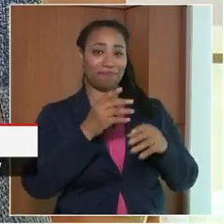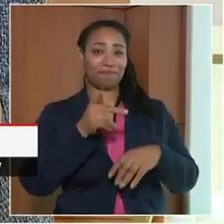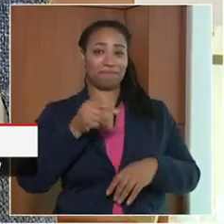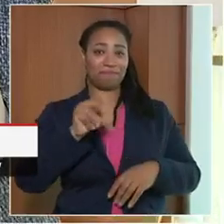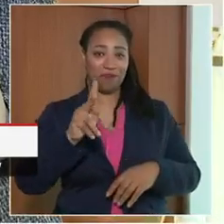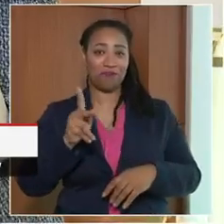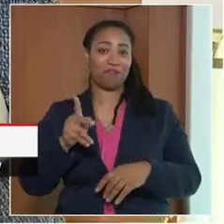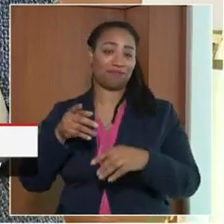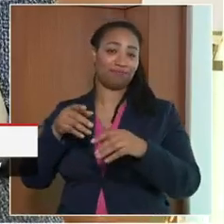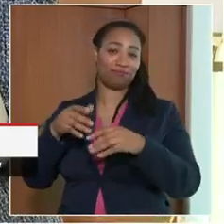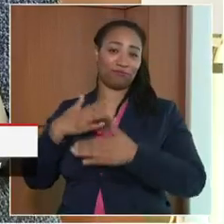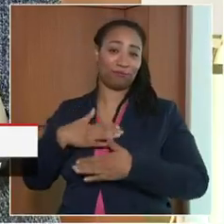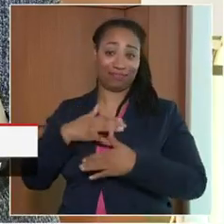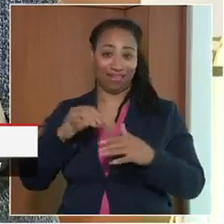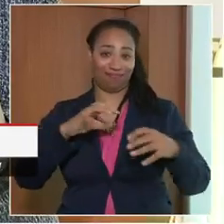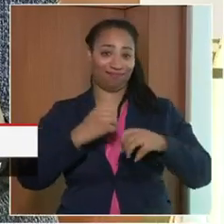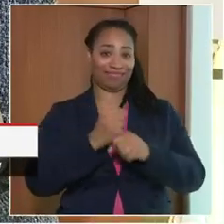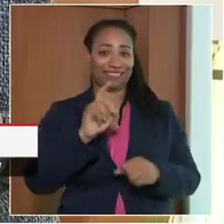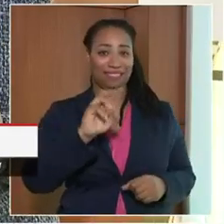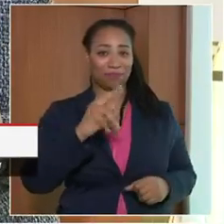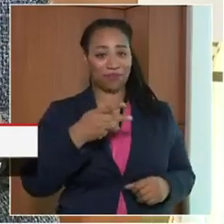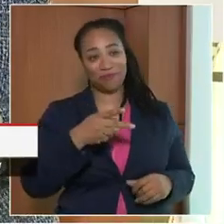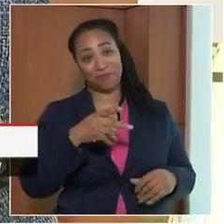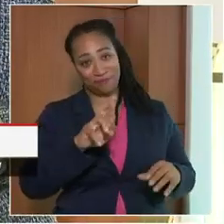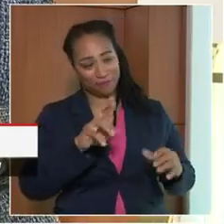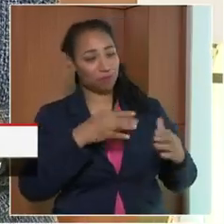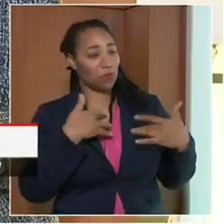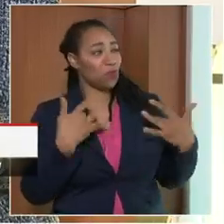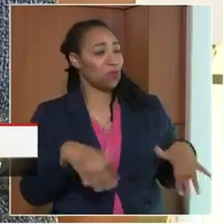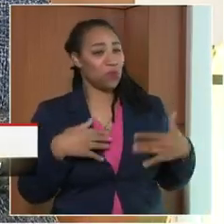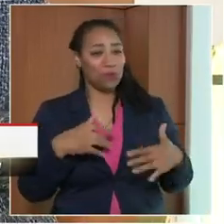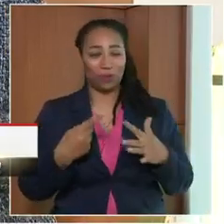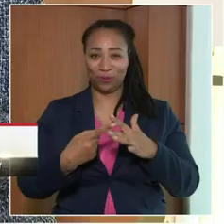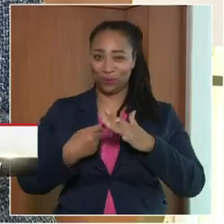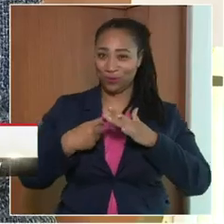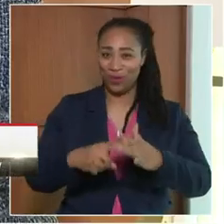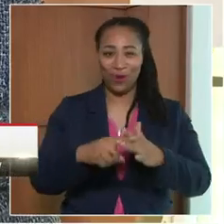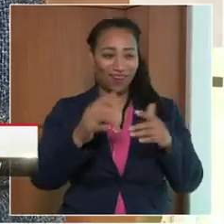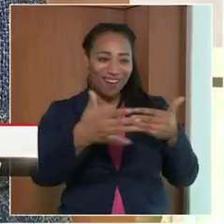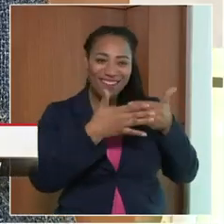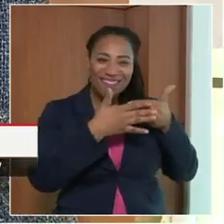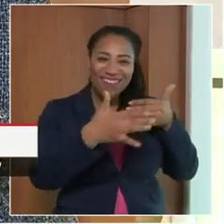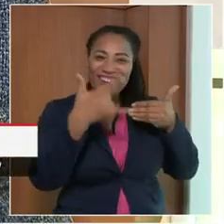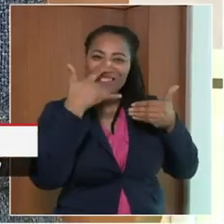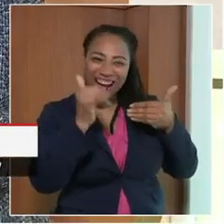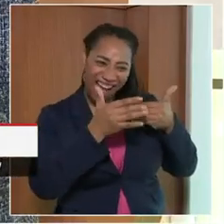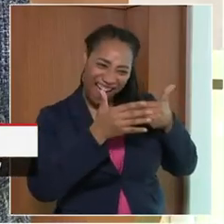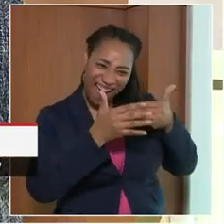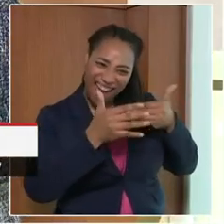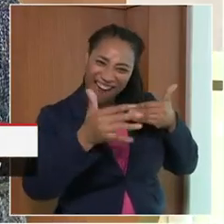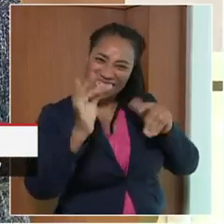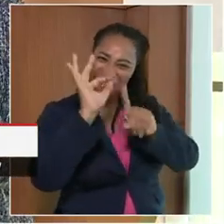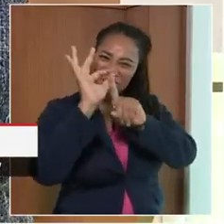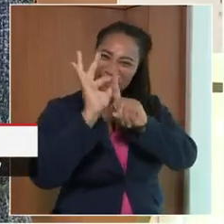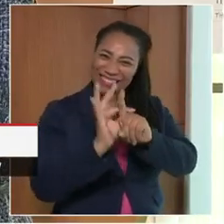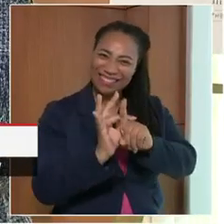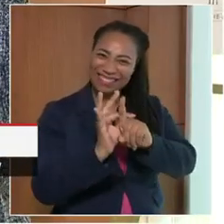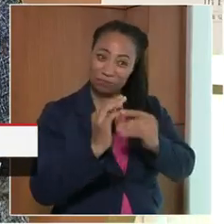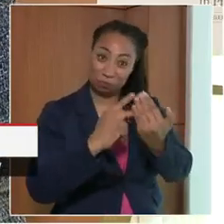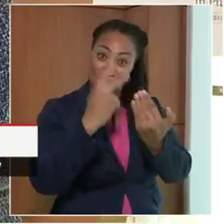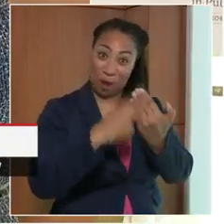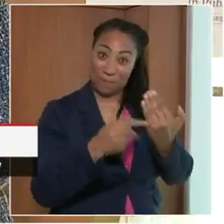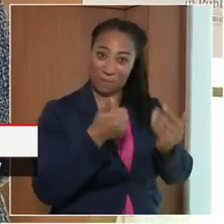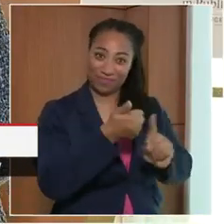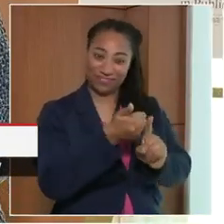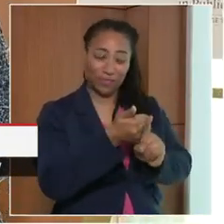The center was actually created back in 1997 to do exactly this, to strengthen, to develop, to expand,